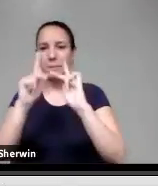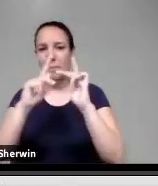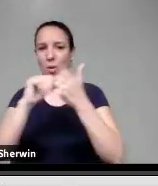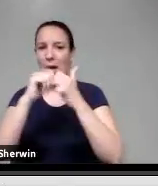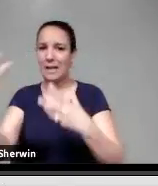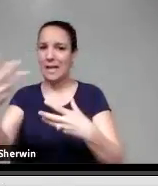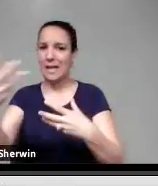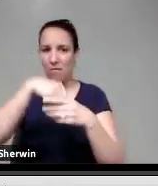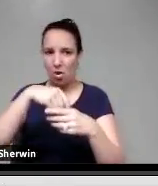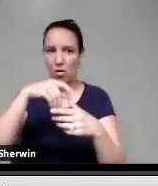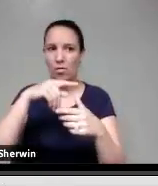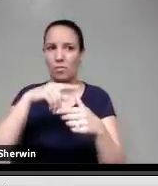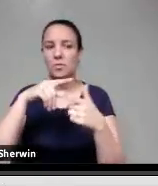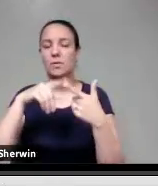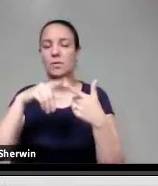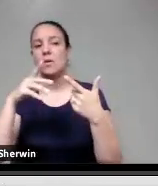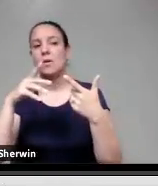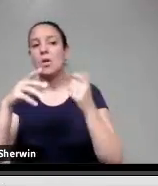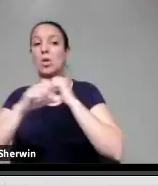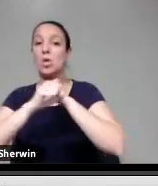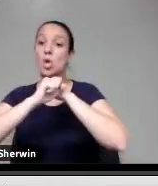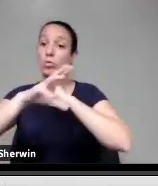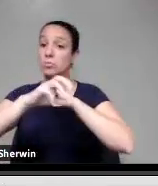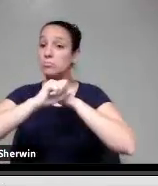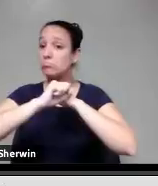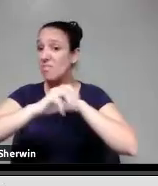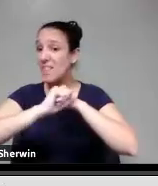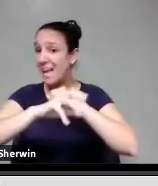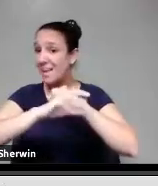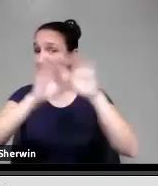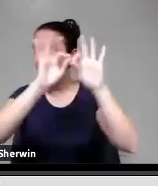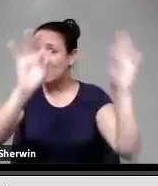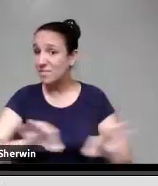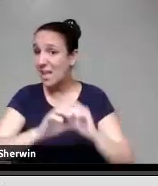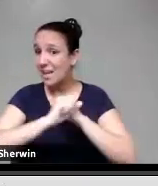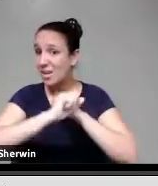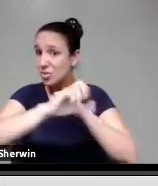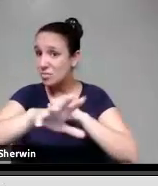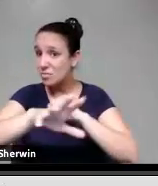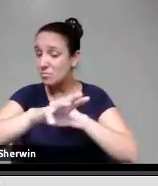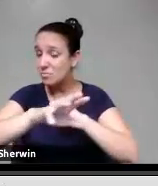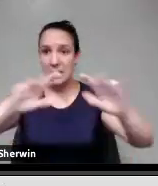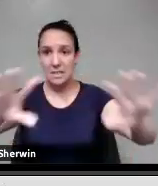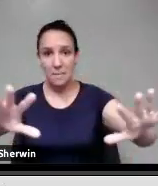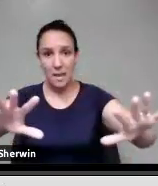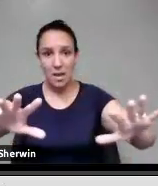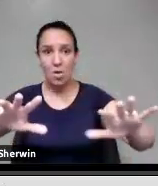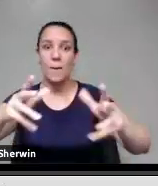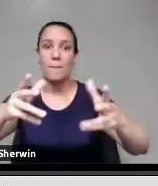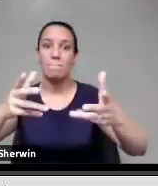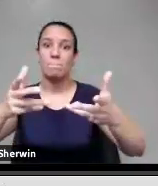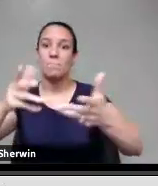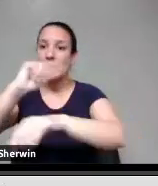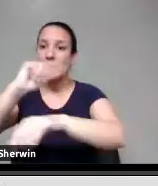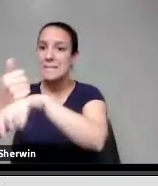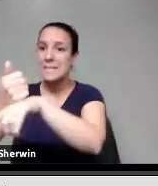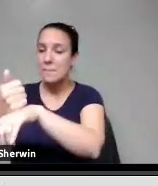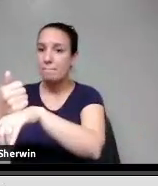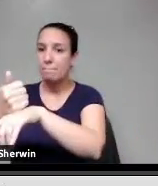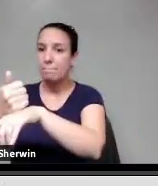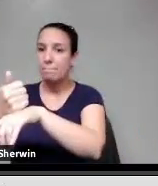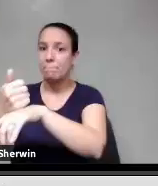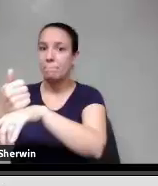into the communities you serve: distribute flyers where they live or hang out to invite them. If you put a flyer in